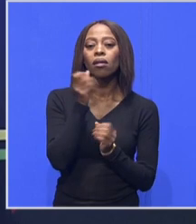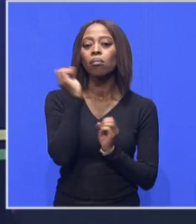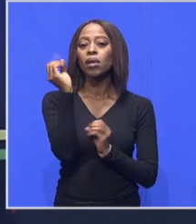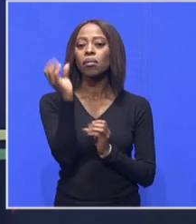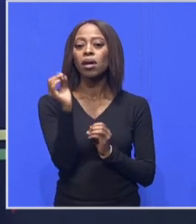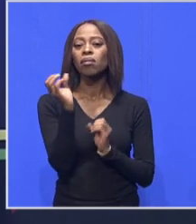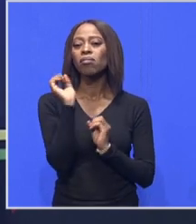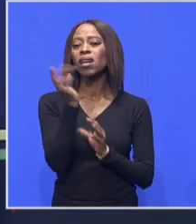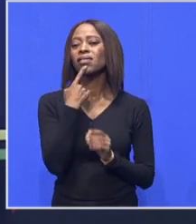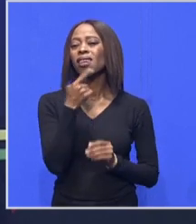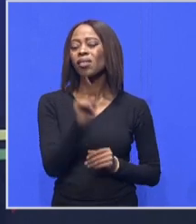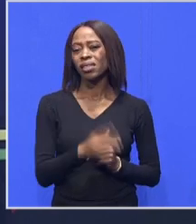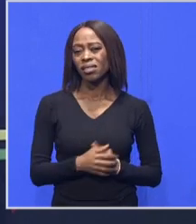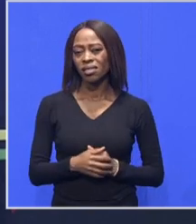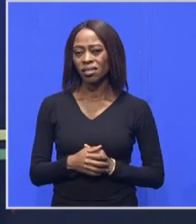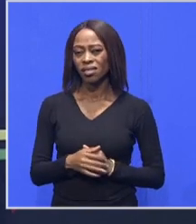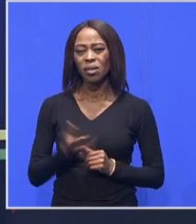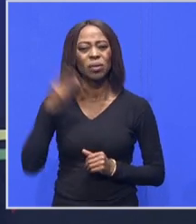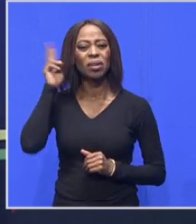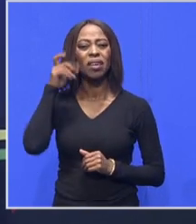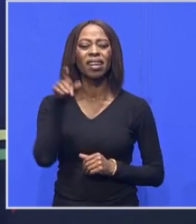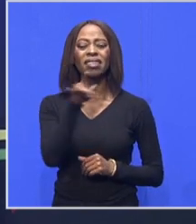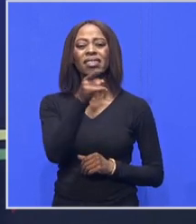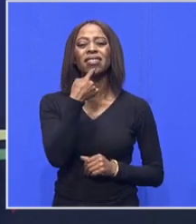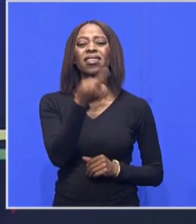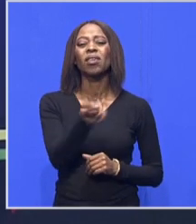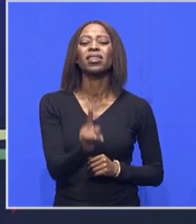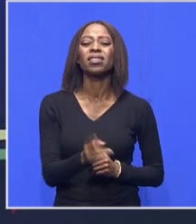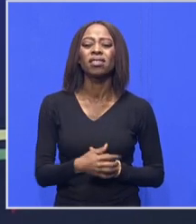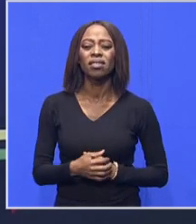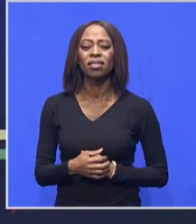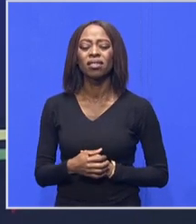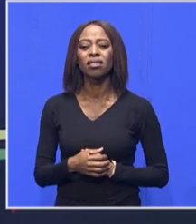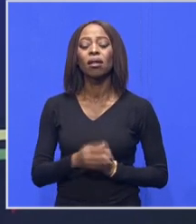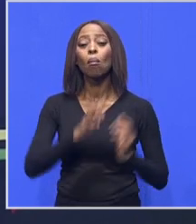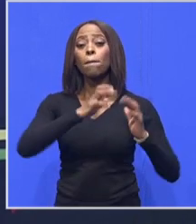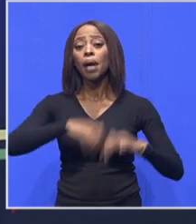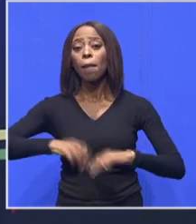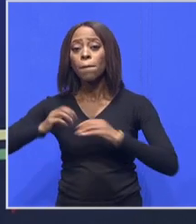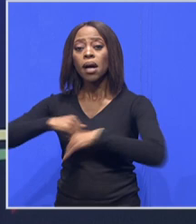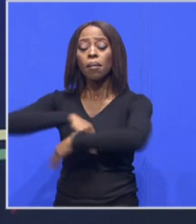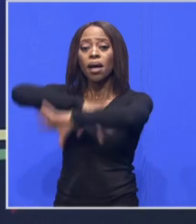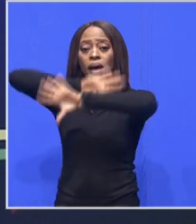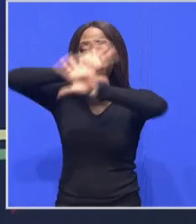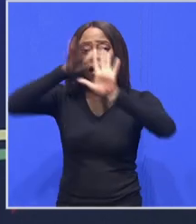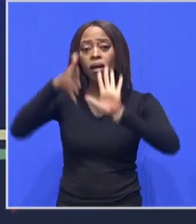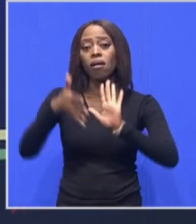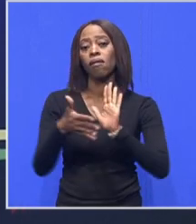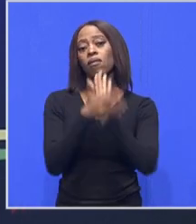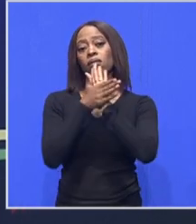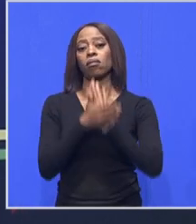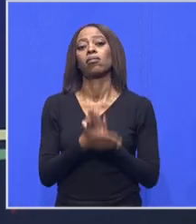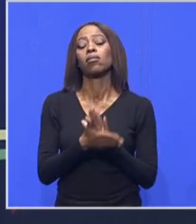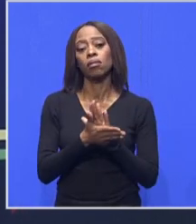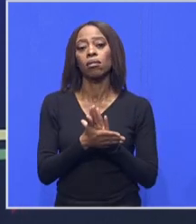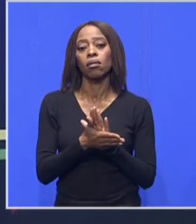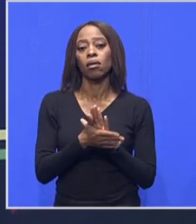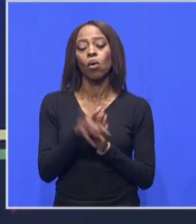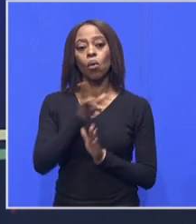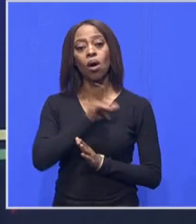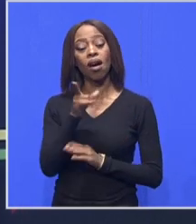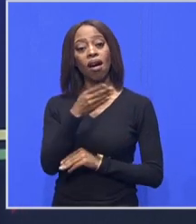and say what? What exactly do people want to hear Cyril Ramaphosa say? Because he has collapsed every sphere of South African society. South Africa has a